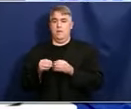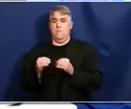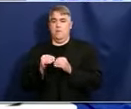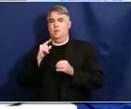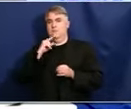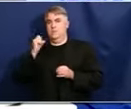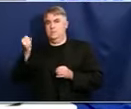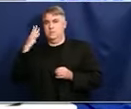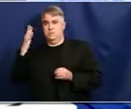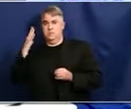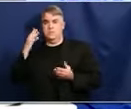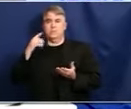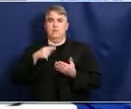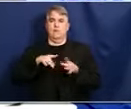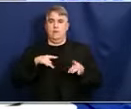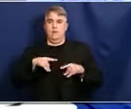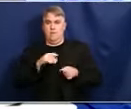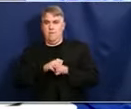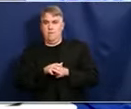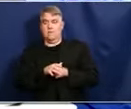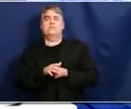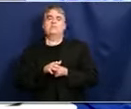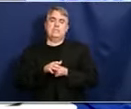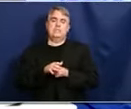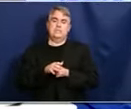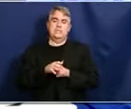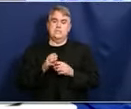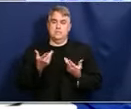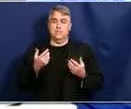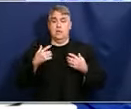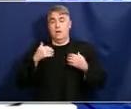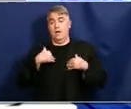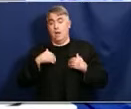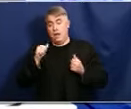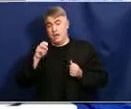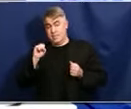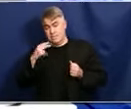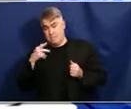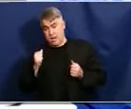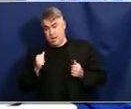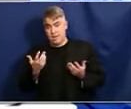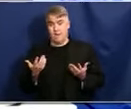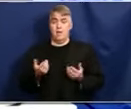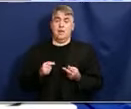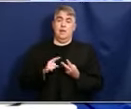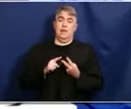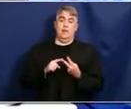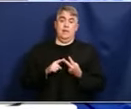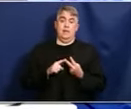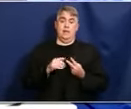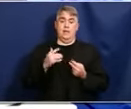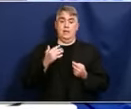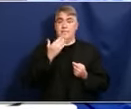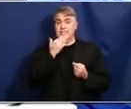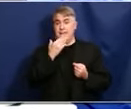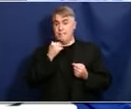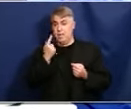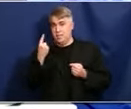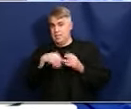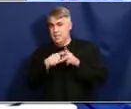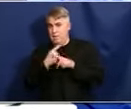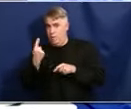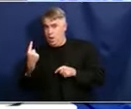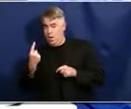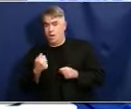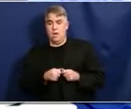complications, and it includes complications such as asthma. It includes type 1 diabetes, type 1